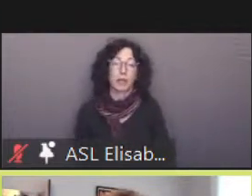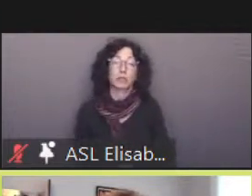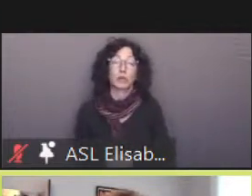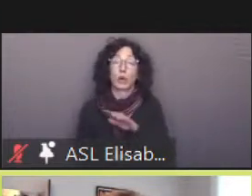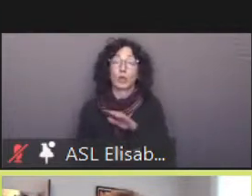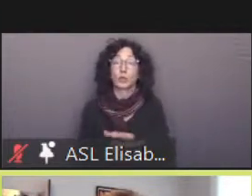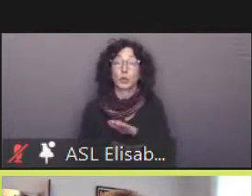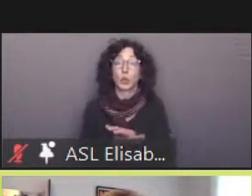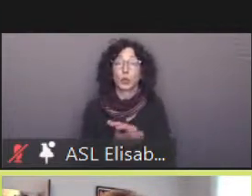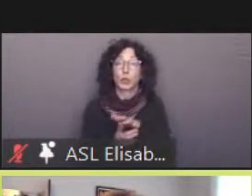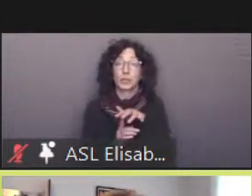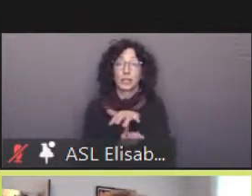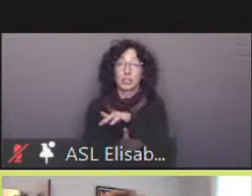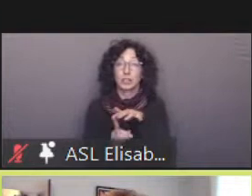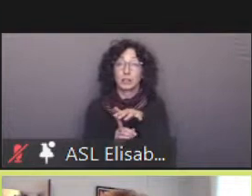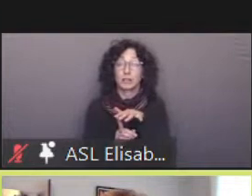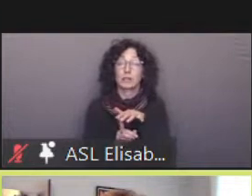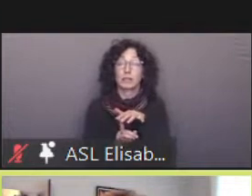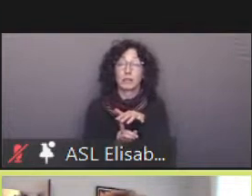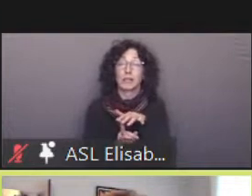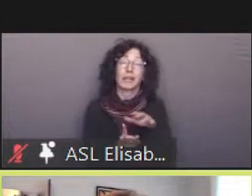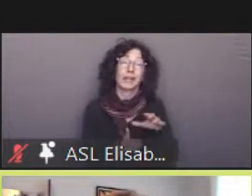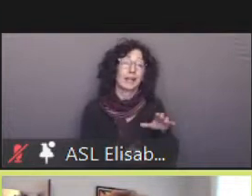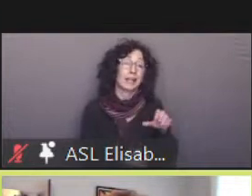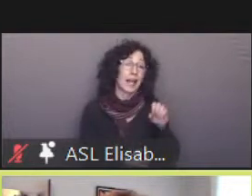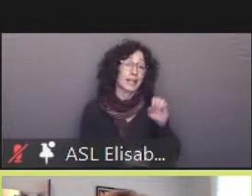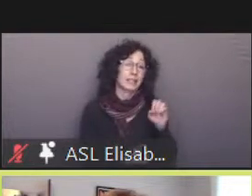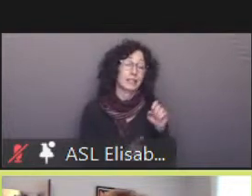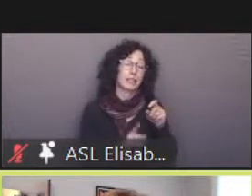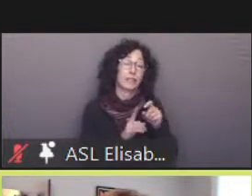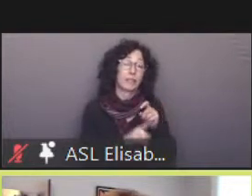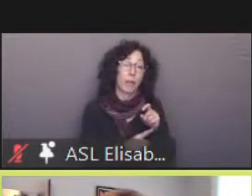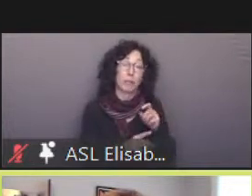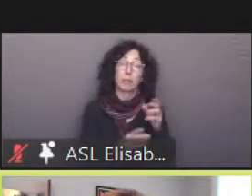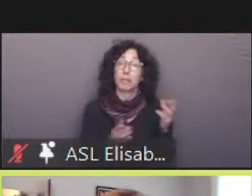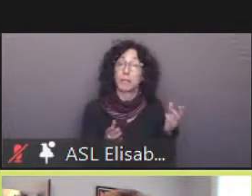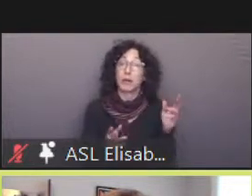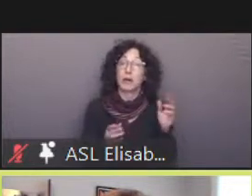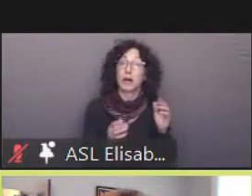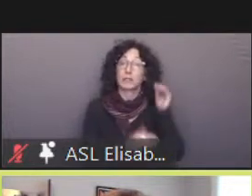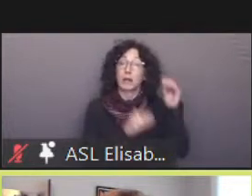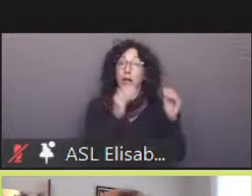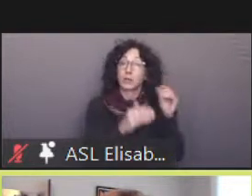cases related to transmission from unvaccinated adults in the community.